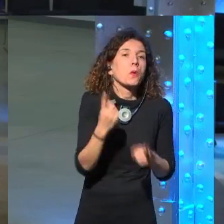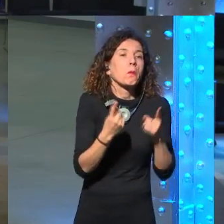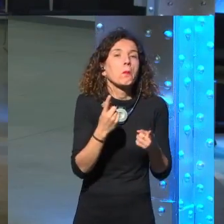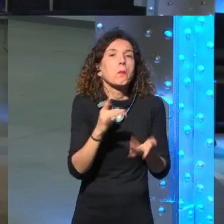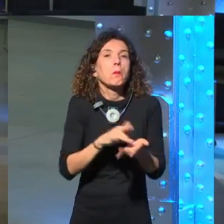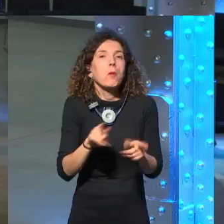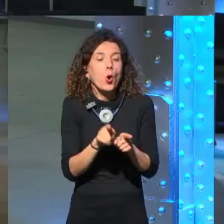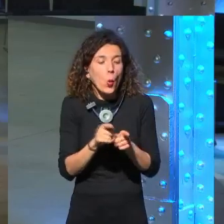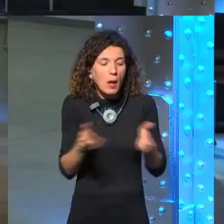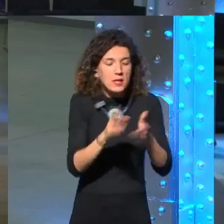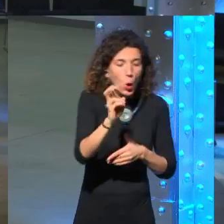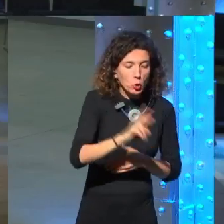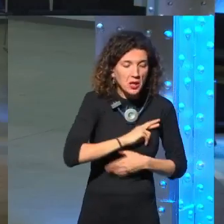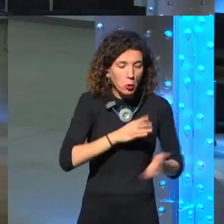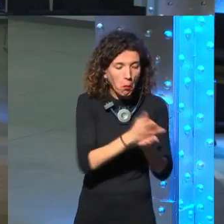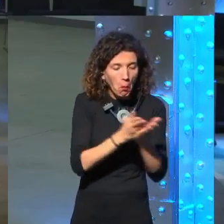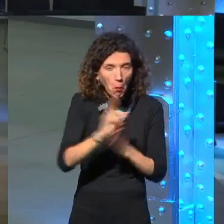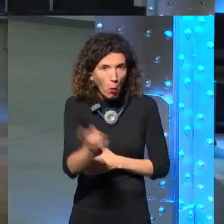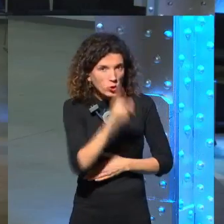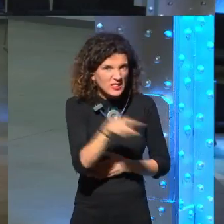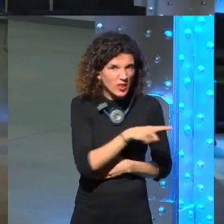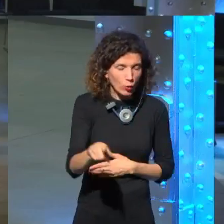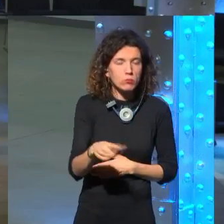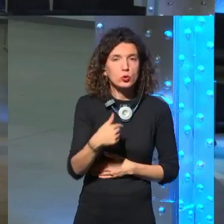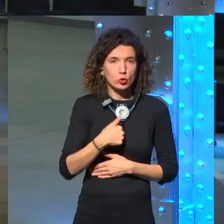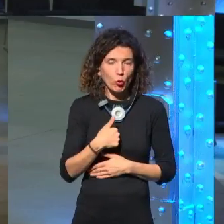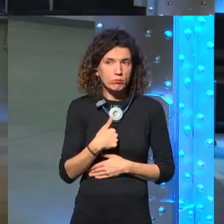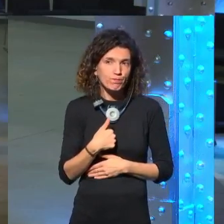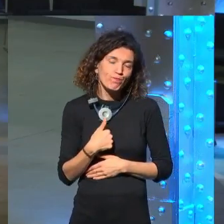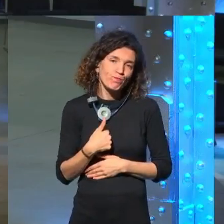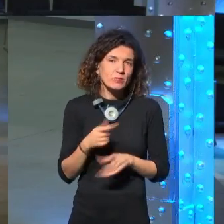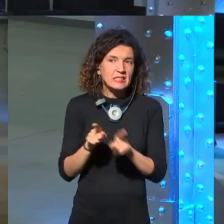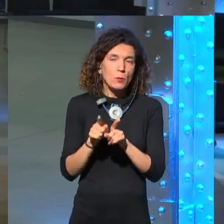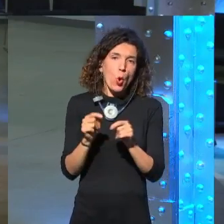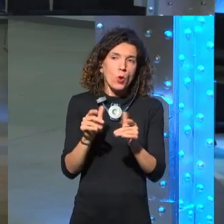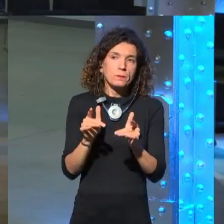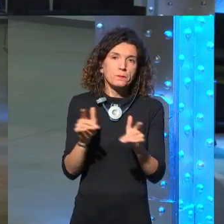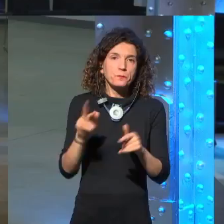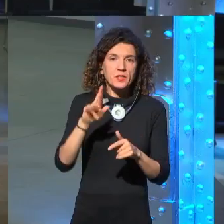put a bit of distance between me and Richard and to talk more about science rather than